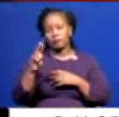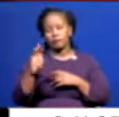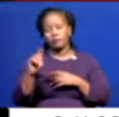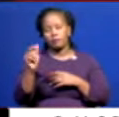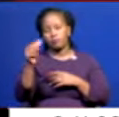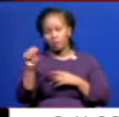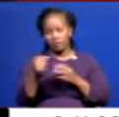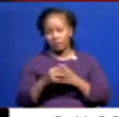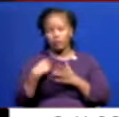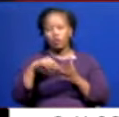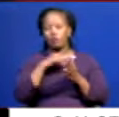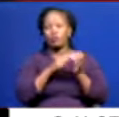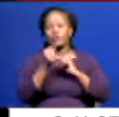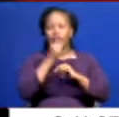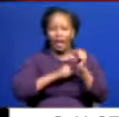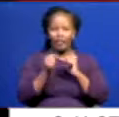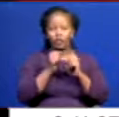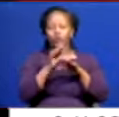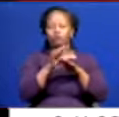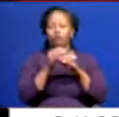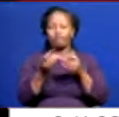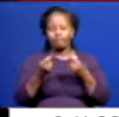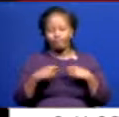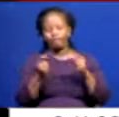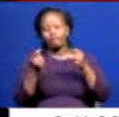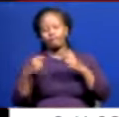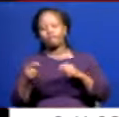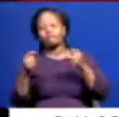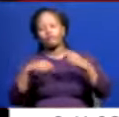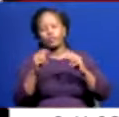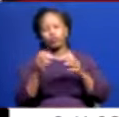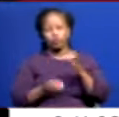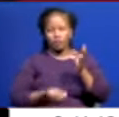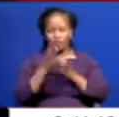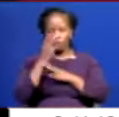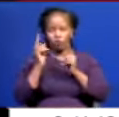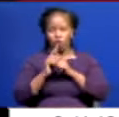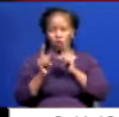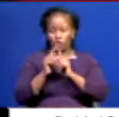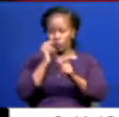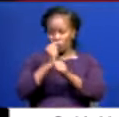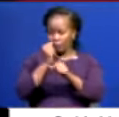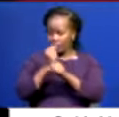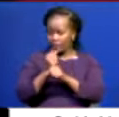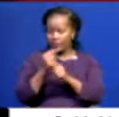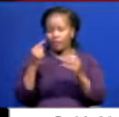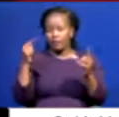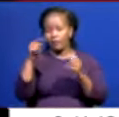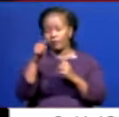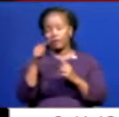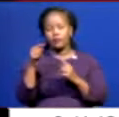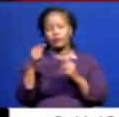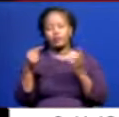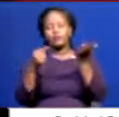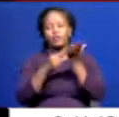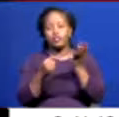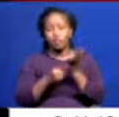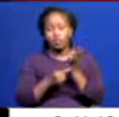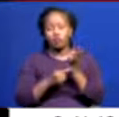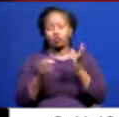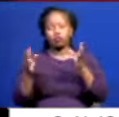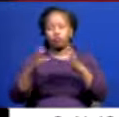step further to establish and operationalize these digital laboratories, the Jitume